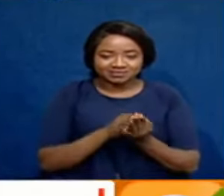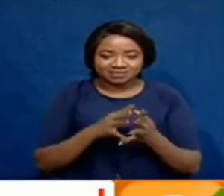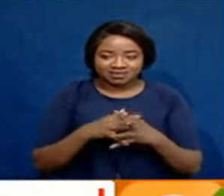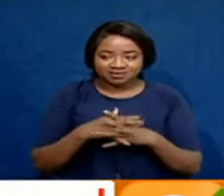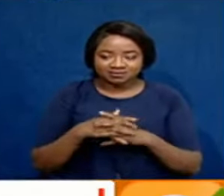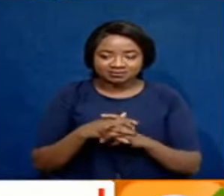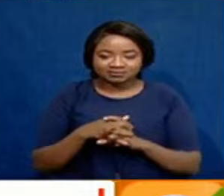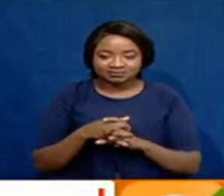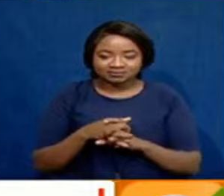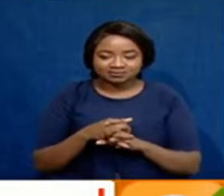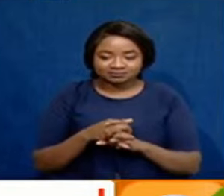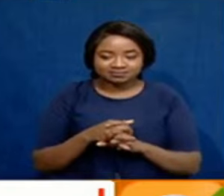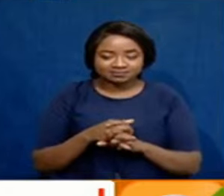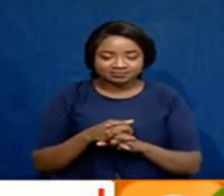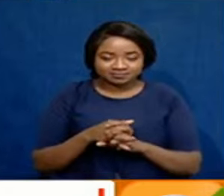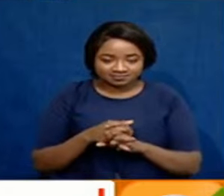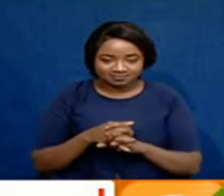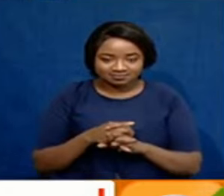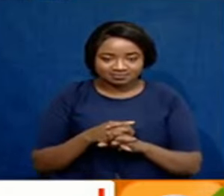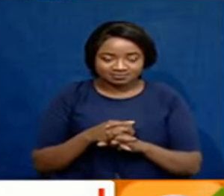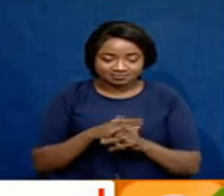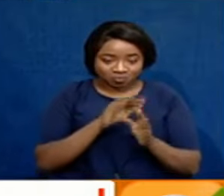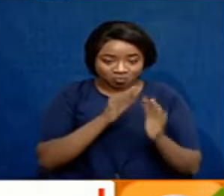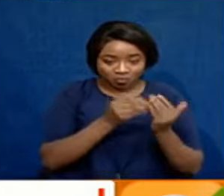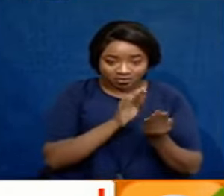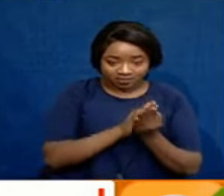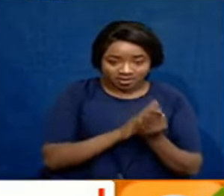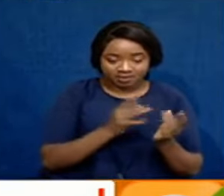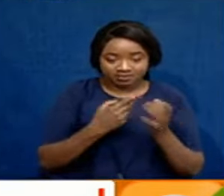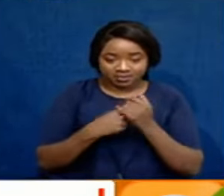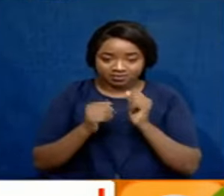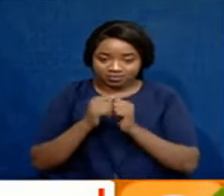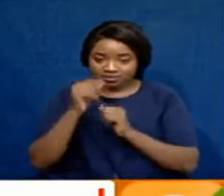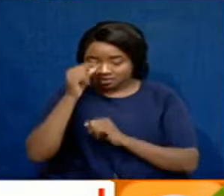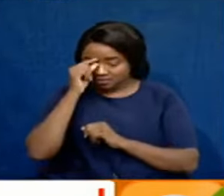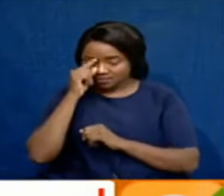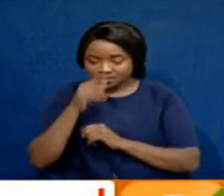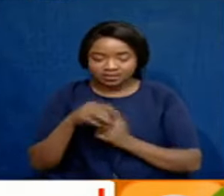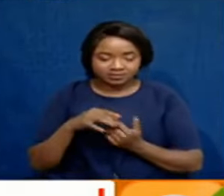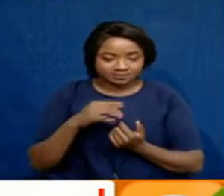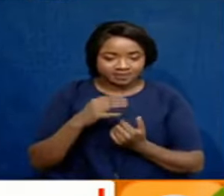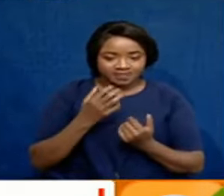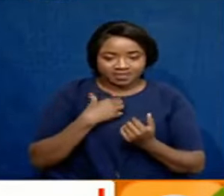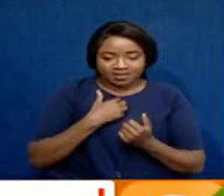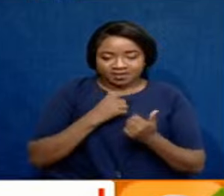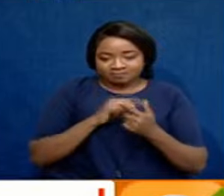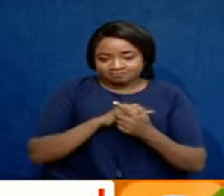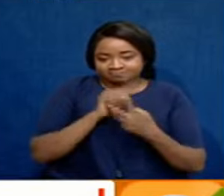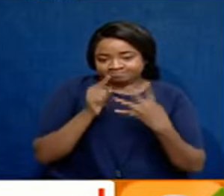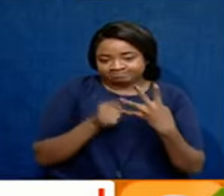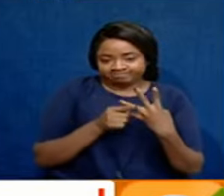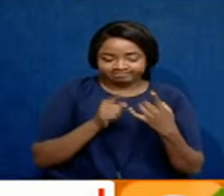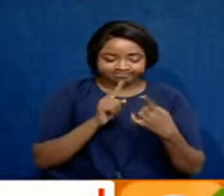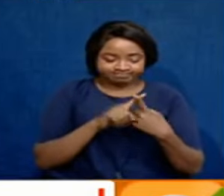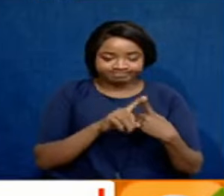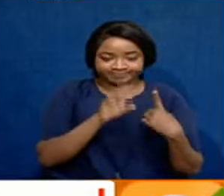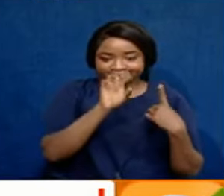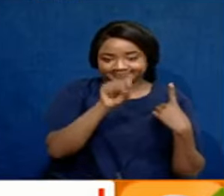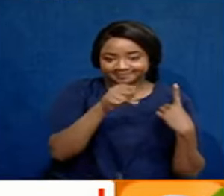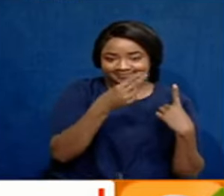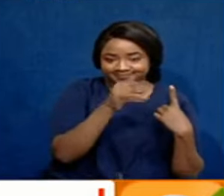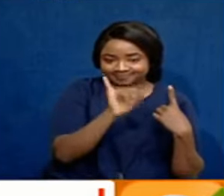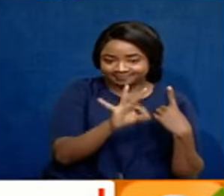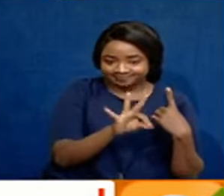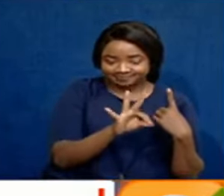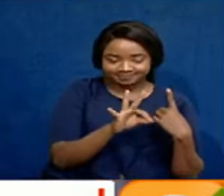you could not get any service. So what the government has done is they brought in three funds. The primary healthcare fund, we have the SHIF, Social Health Insurance